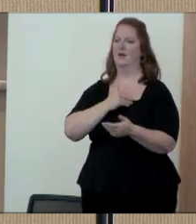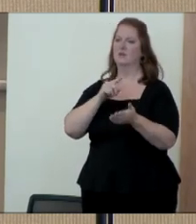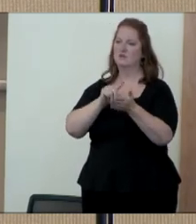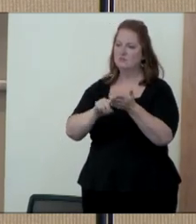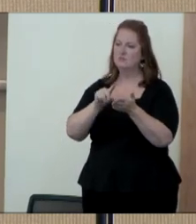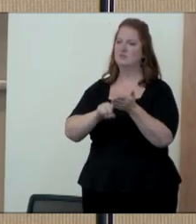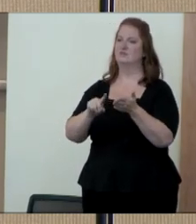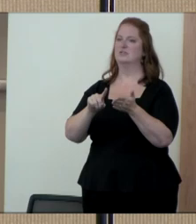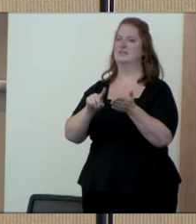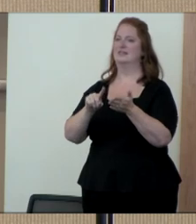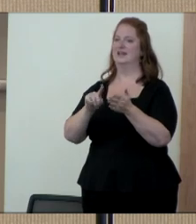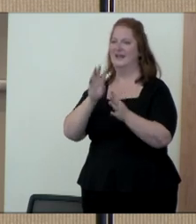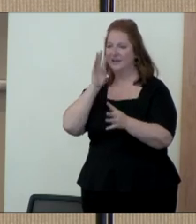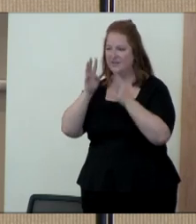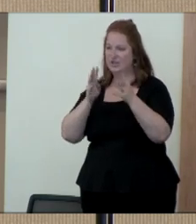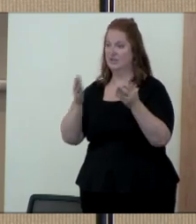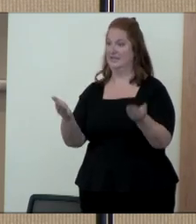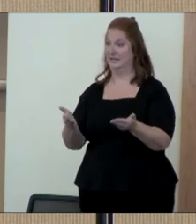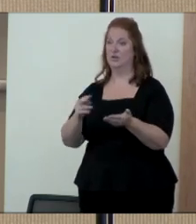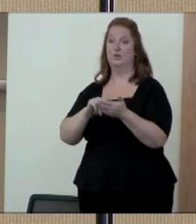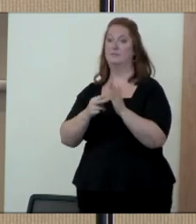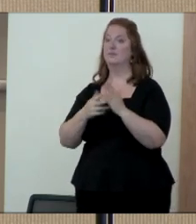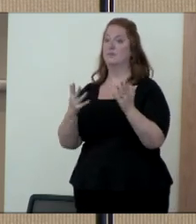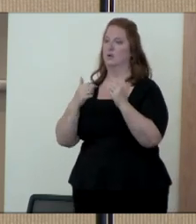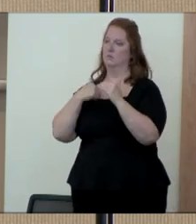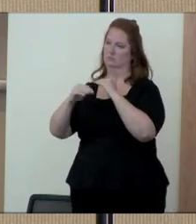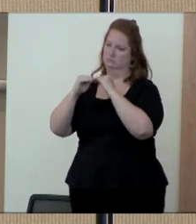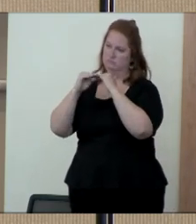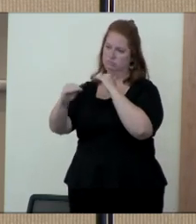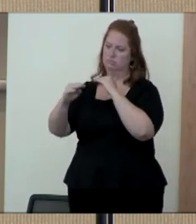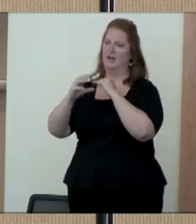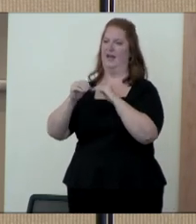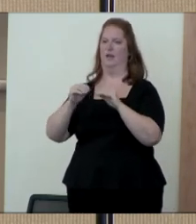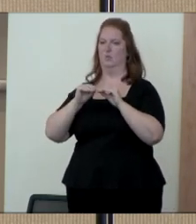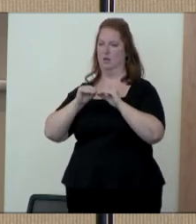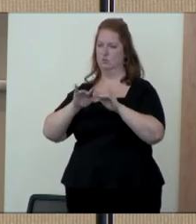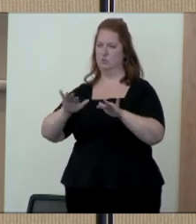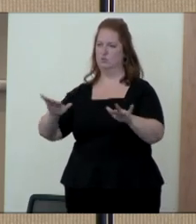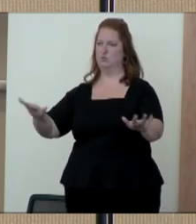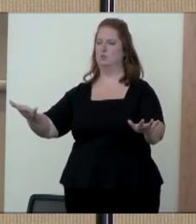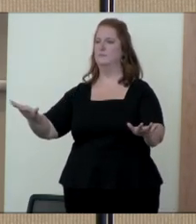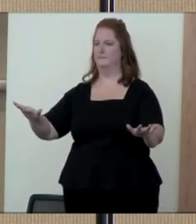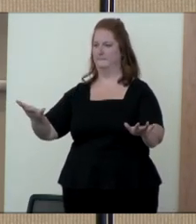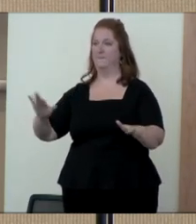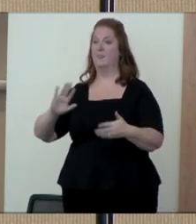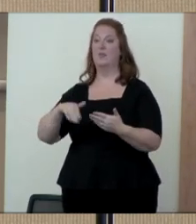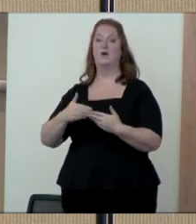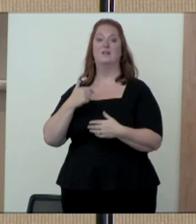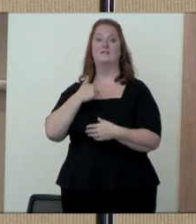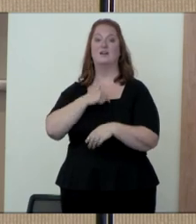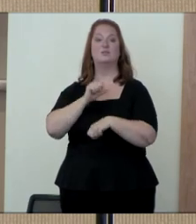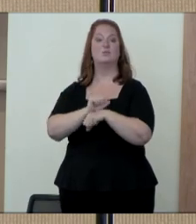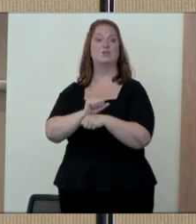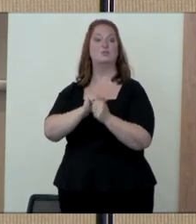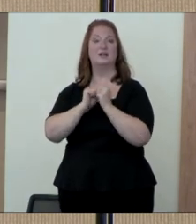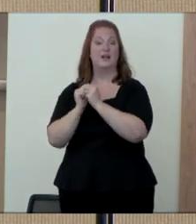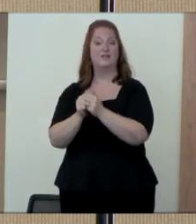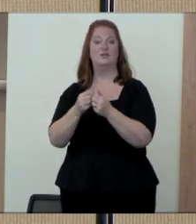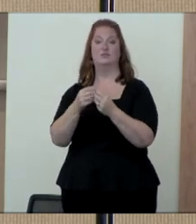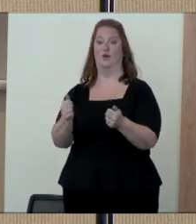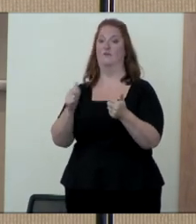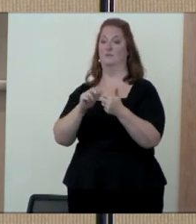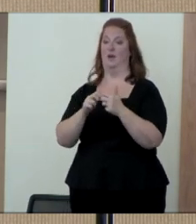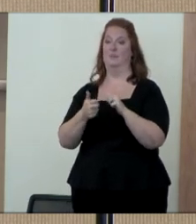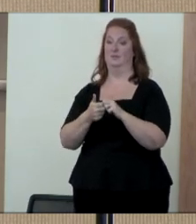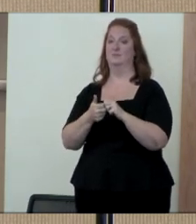at VCU is that it's persistent and it's pervasive. It's all of us working together to solve the problems that exist